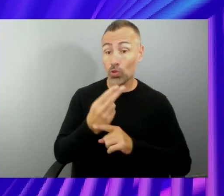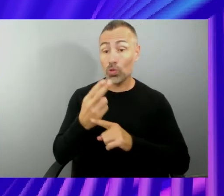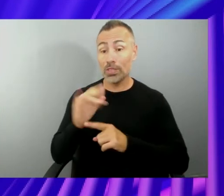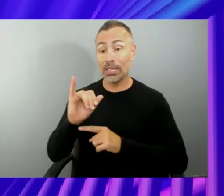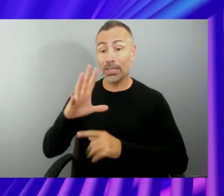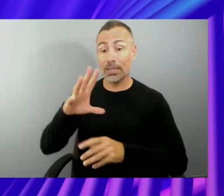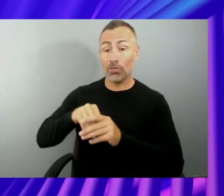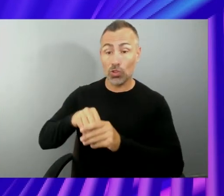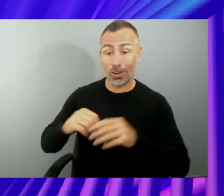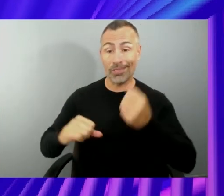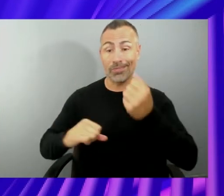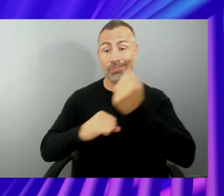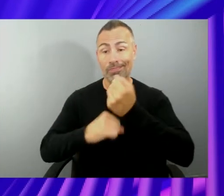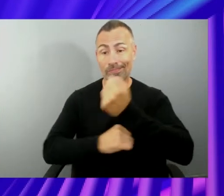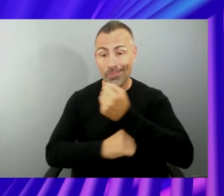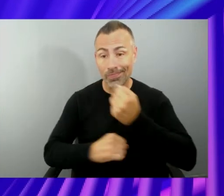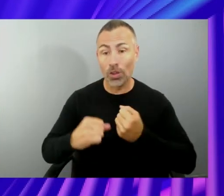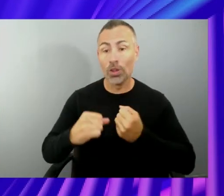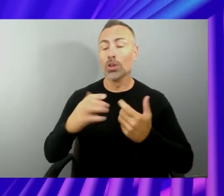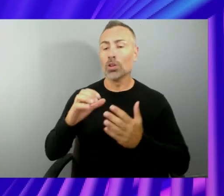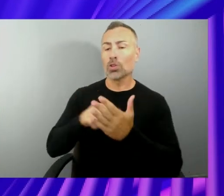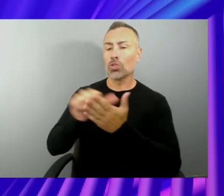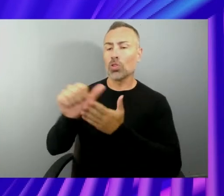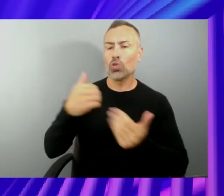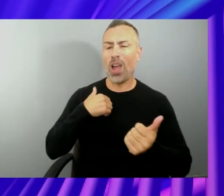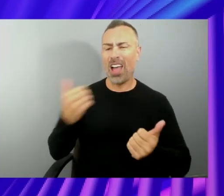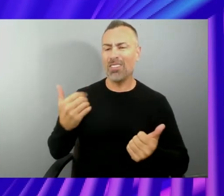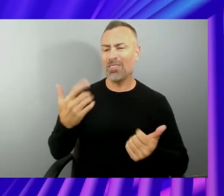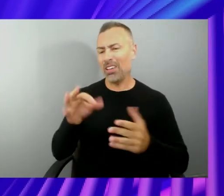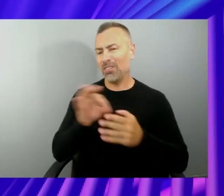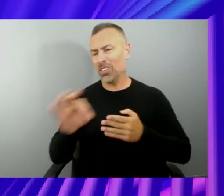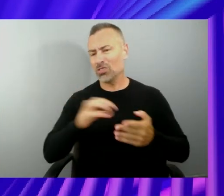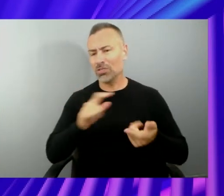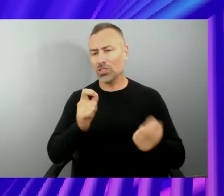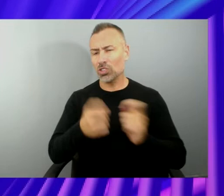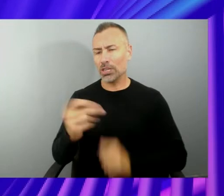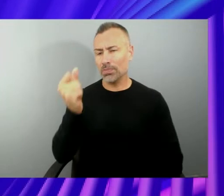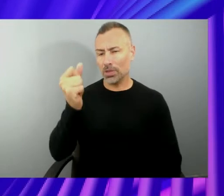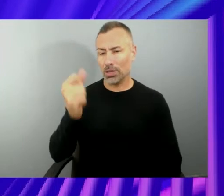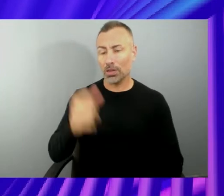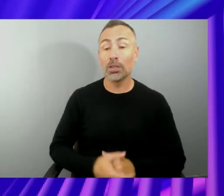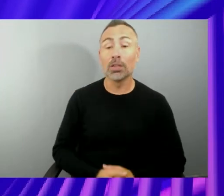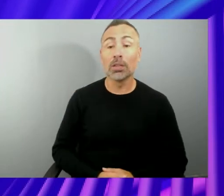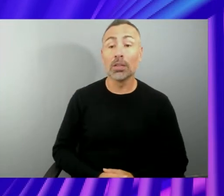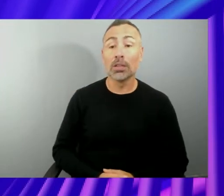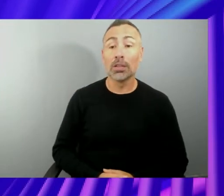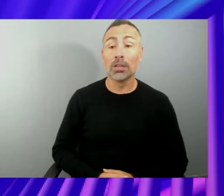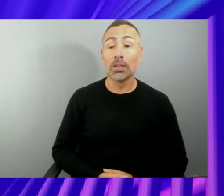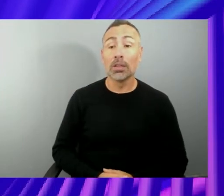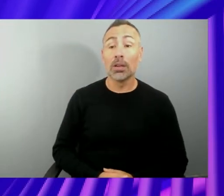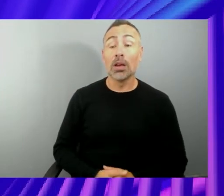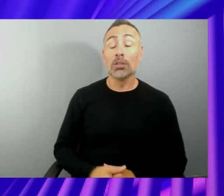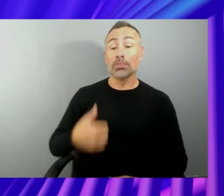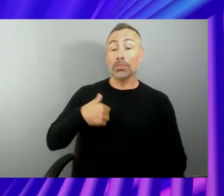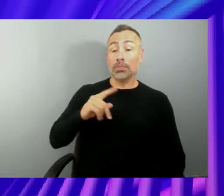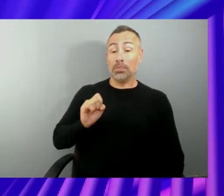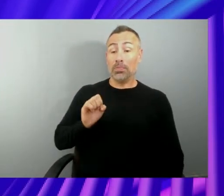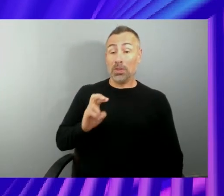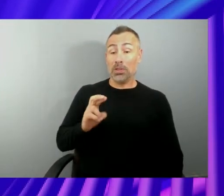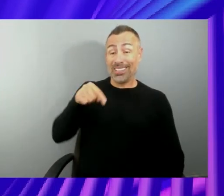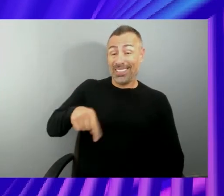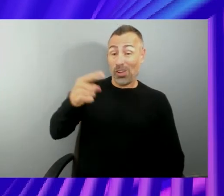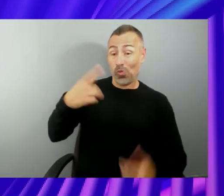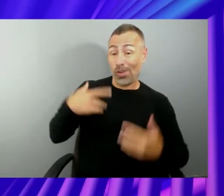And really, the nice thing about what we've done is that one event, code pull request, will run all of the relevant